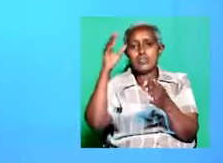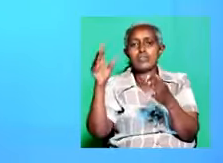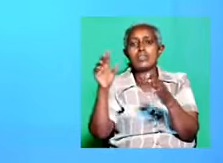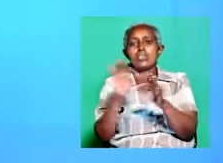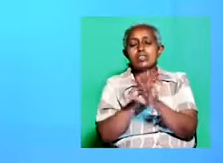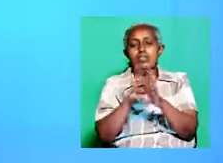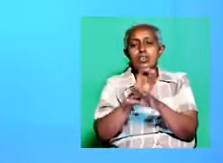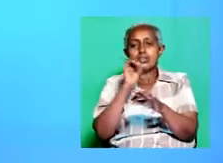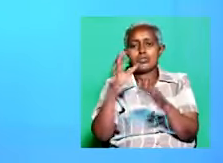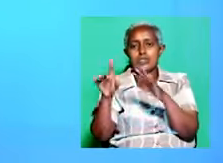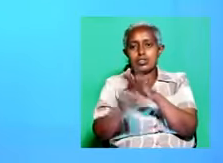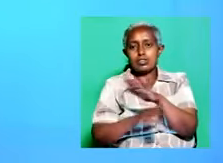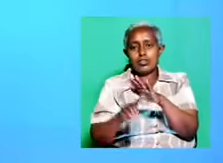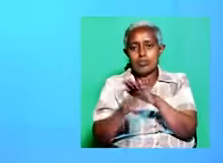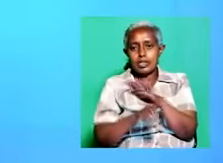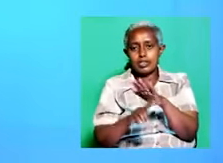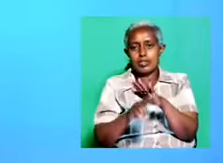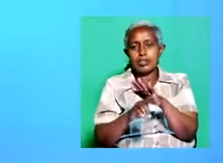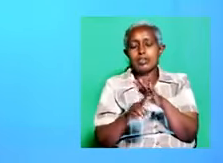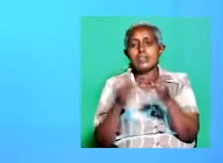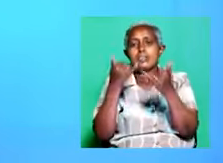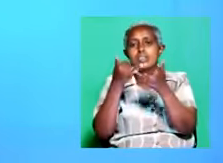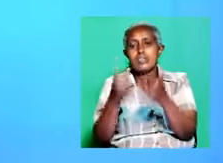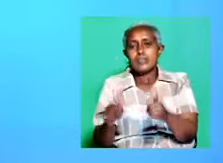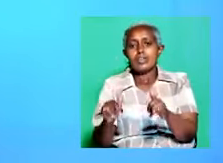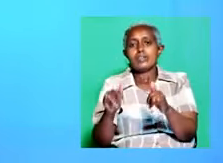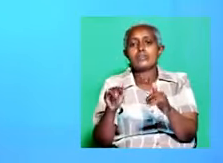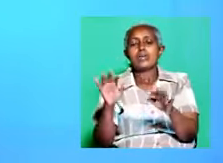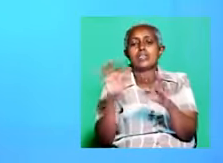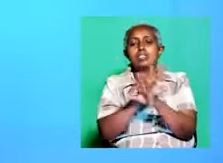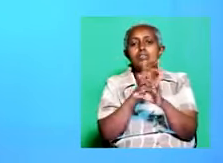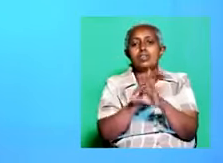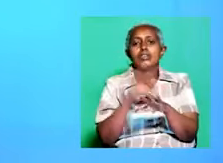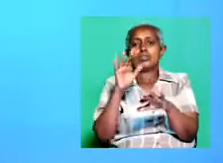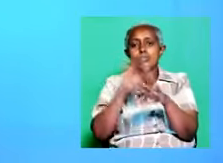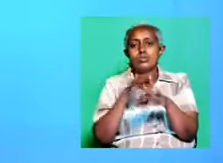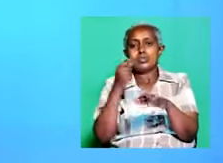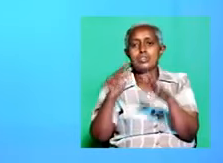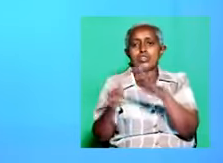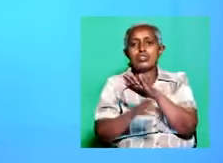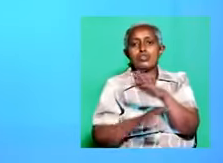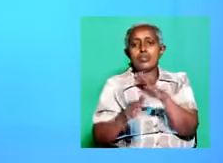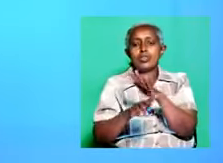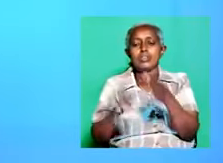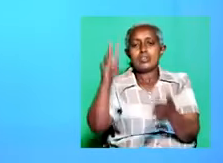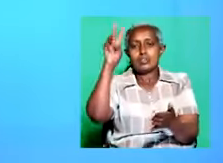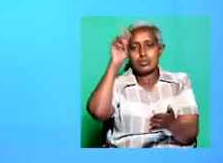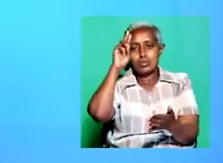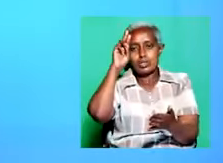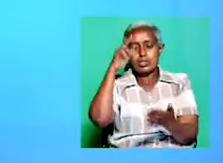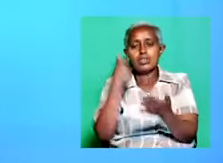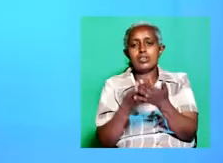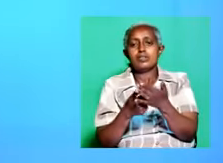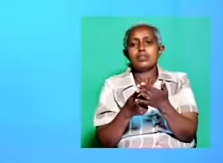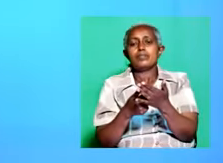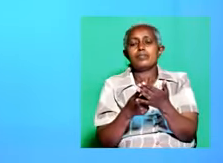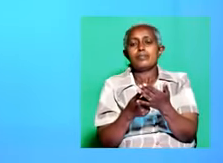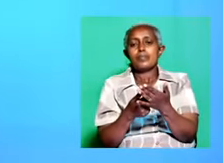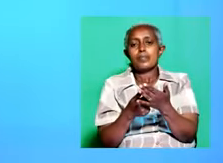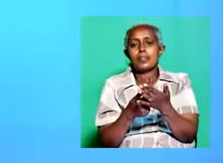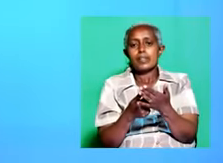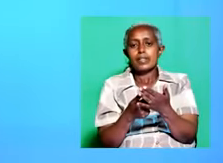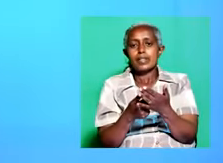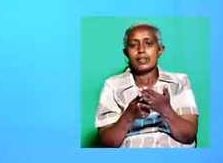function on the denominator divided by the function on the denominator squared. This is it. So from this